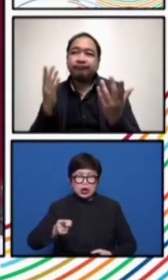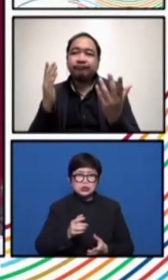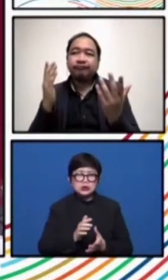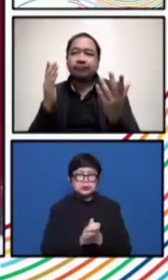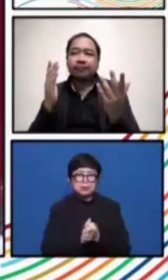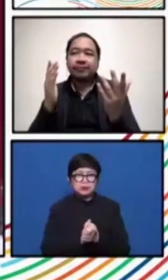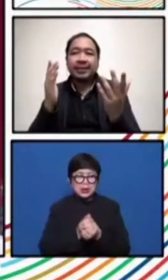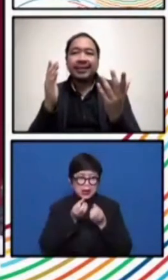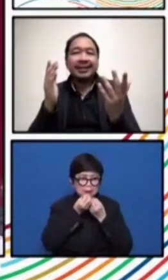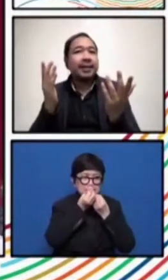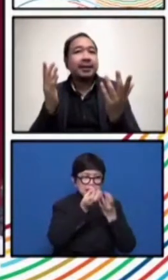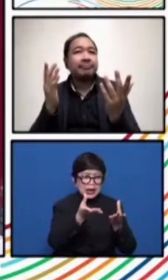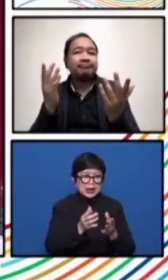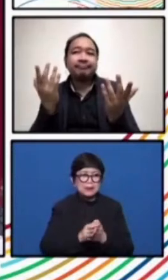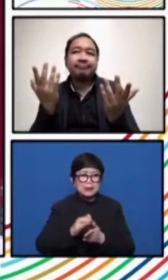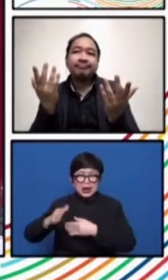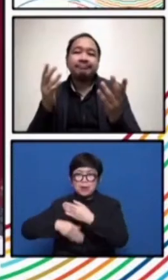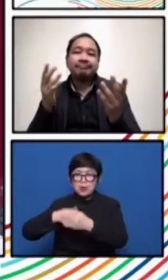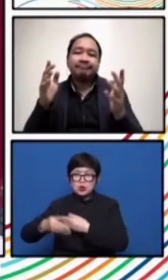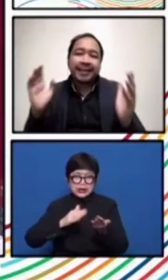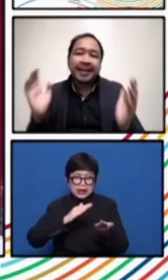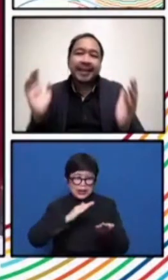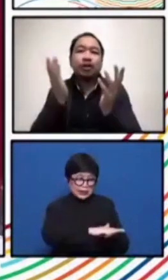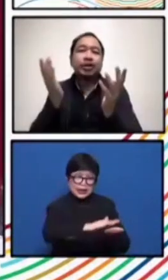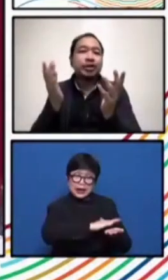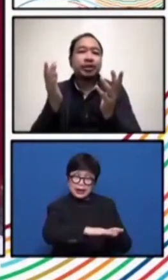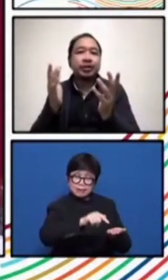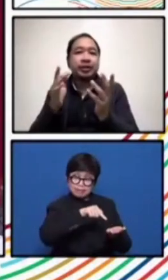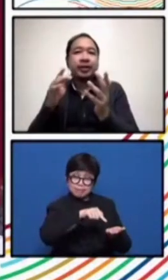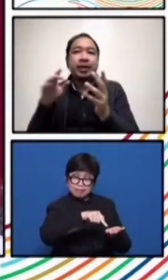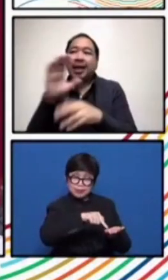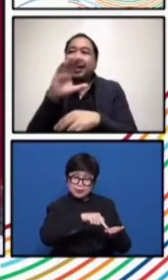to allow their